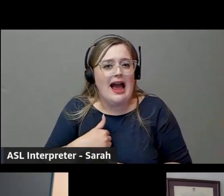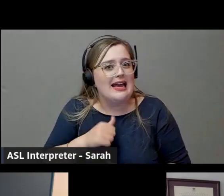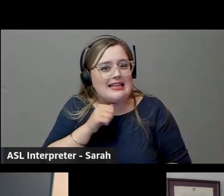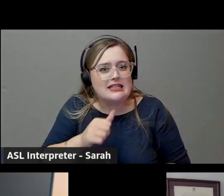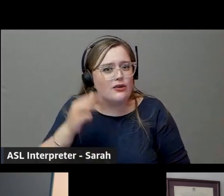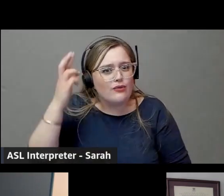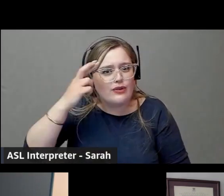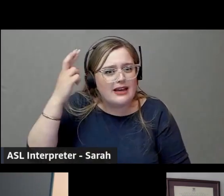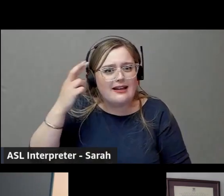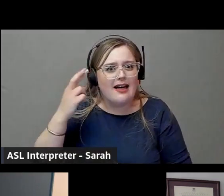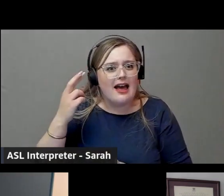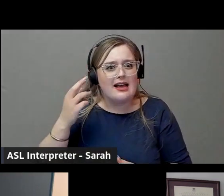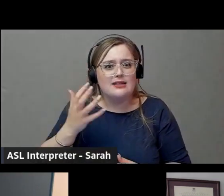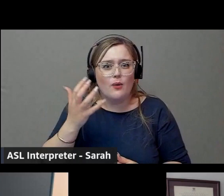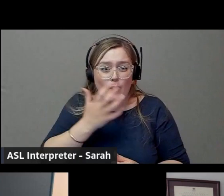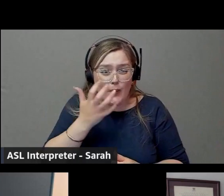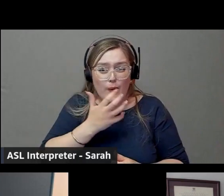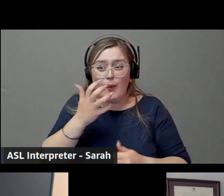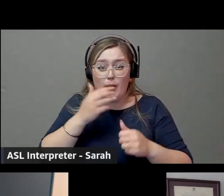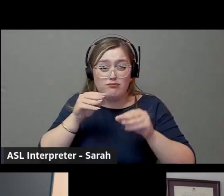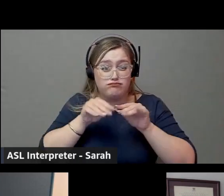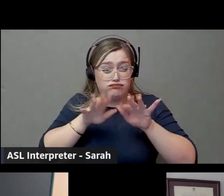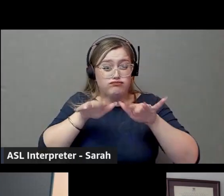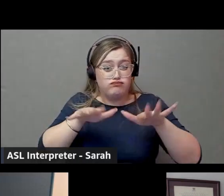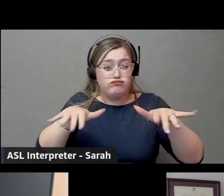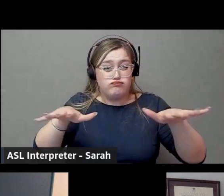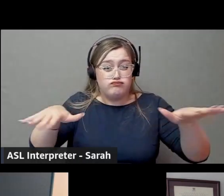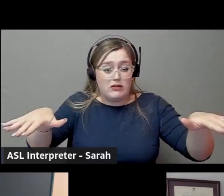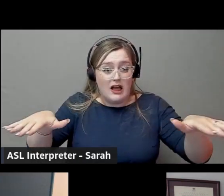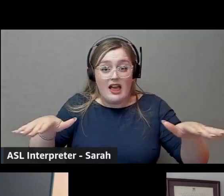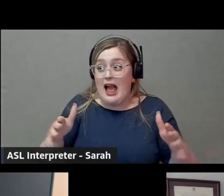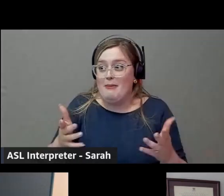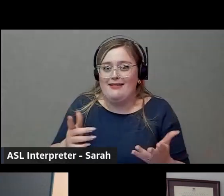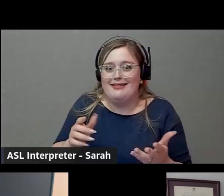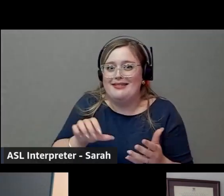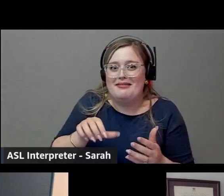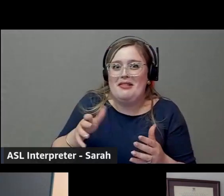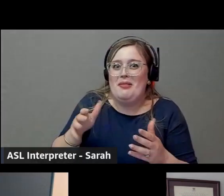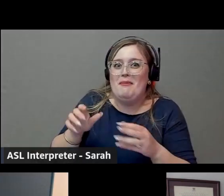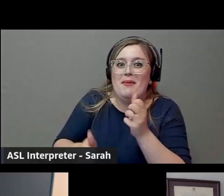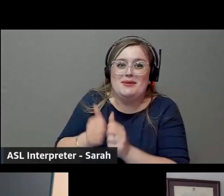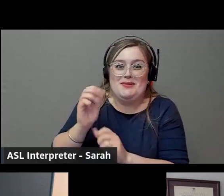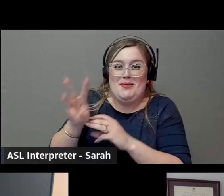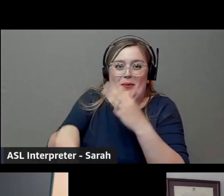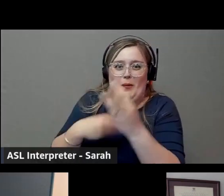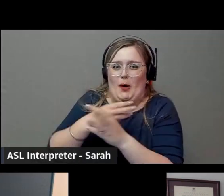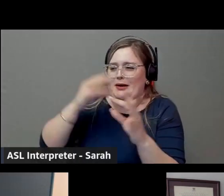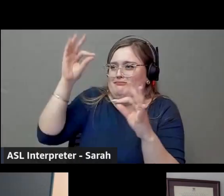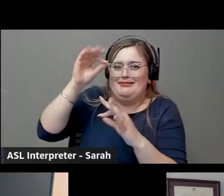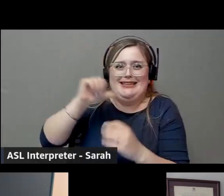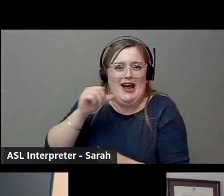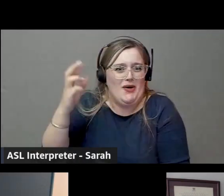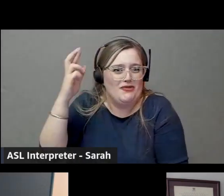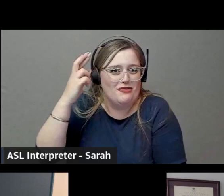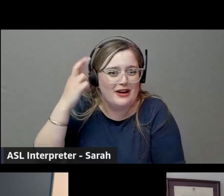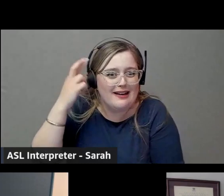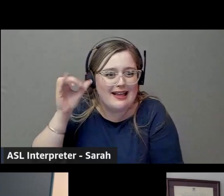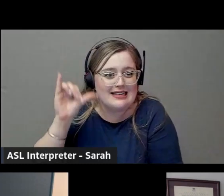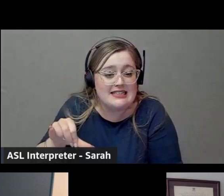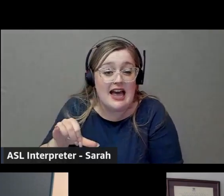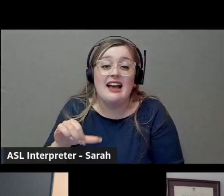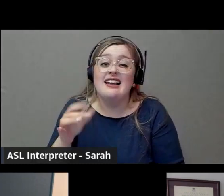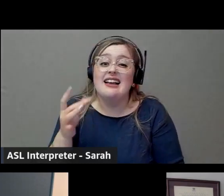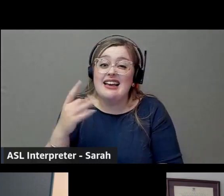realize just how ubiquitous it was, and neither did the rest of the world. And about 18 months ago, there was a severe